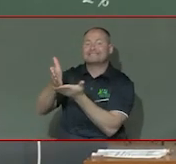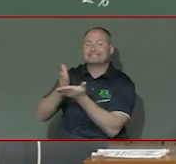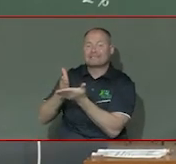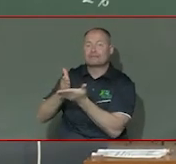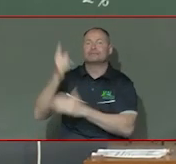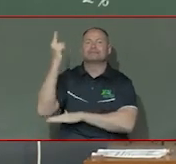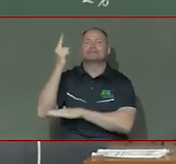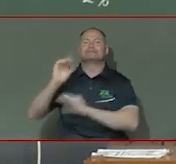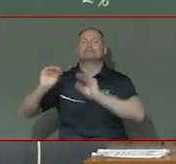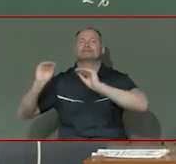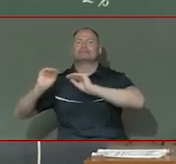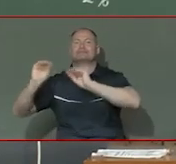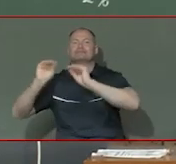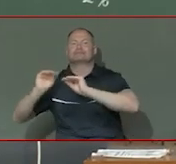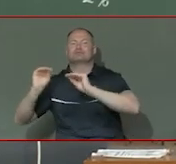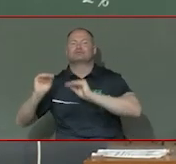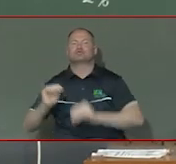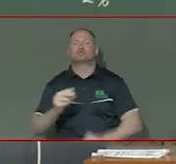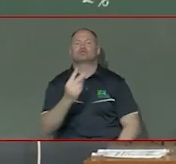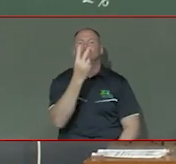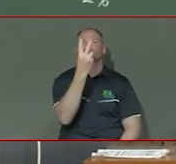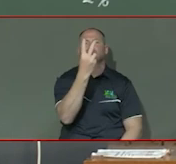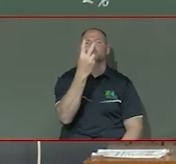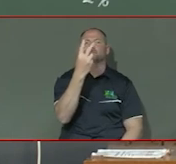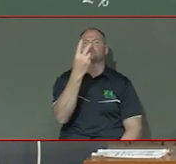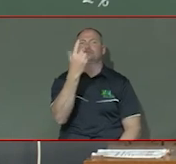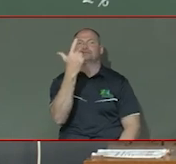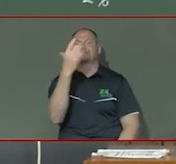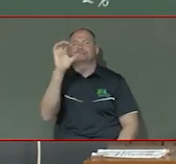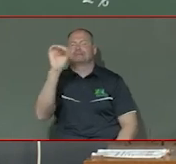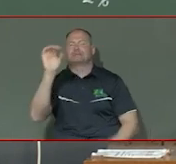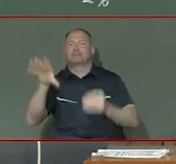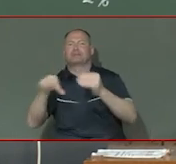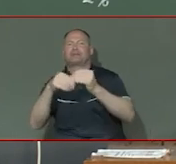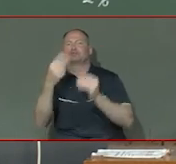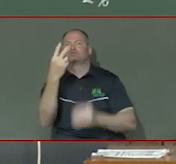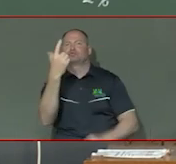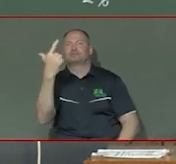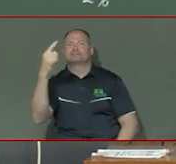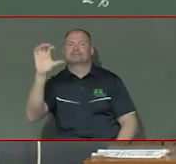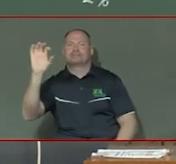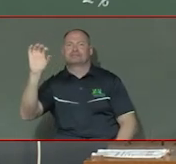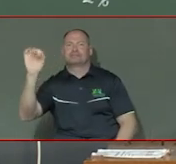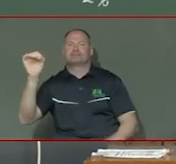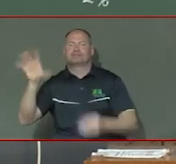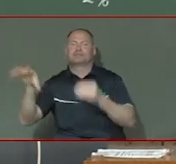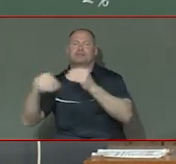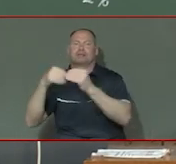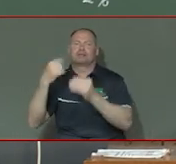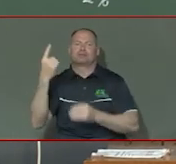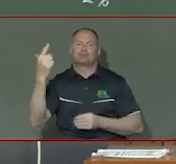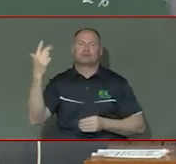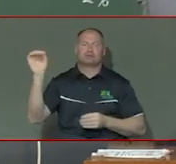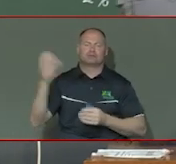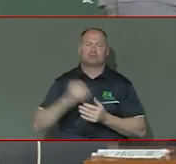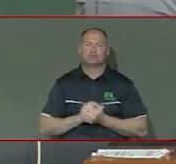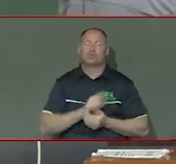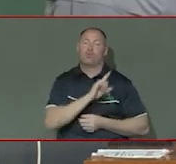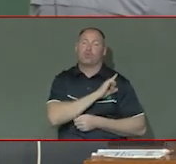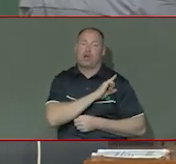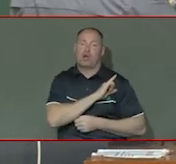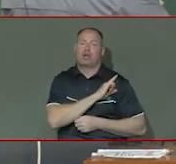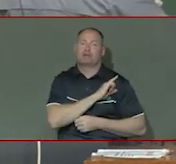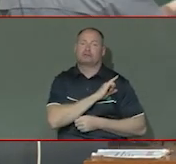teaches you 270 degrees plus or 270 degrees minus for the specific reason of